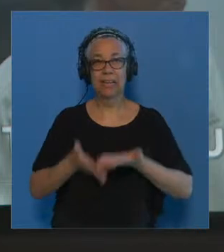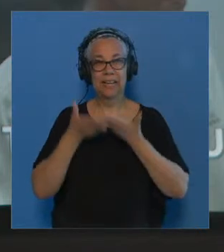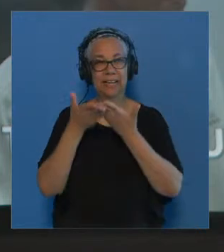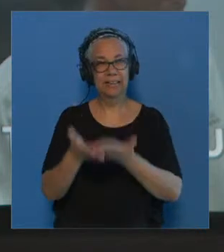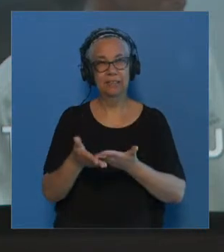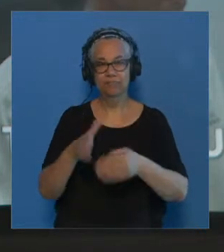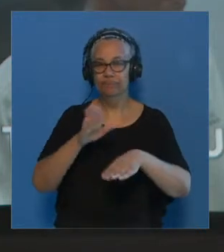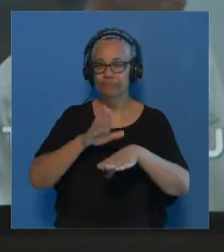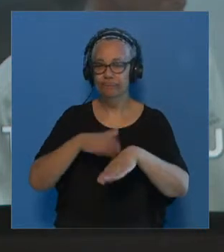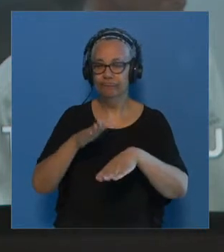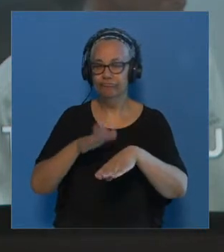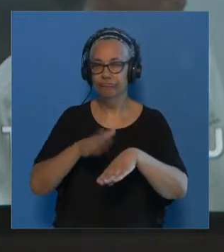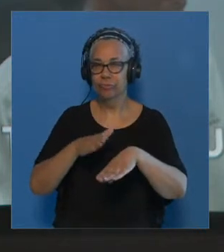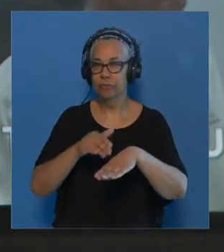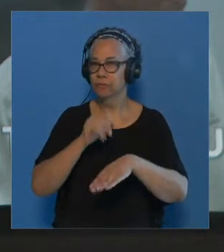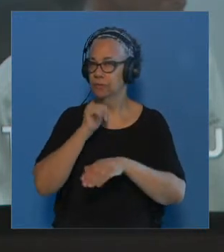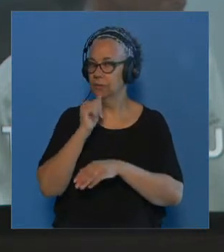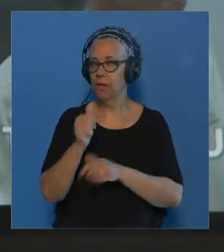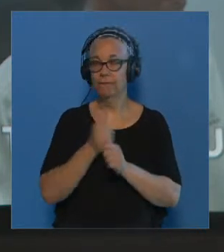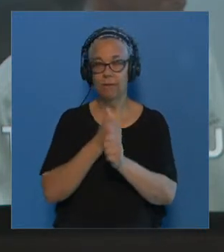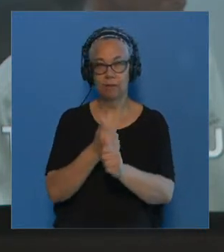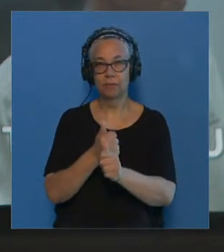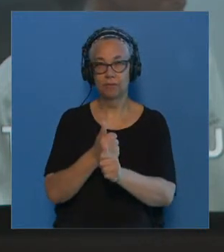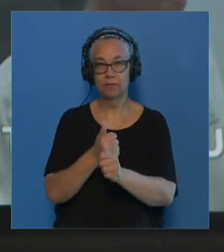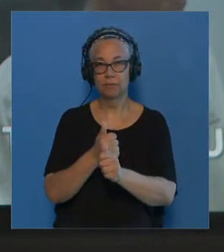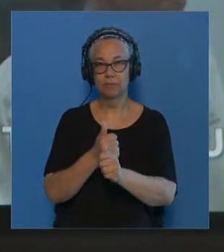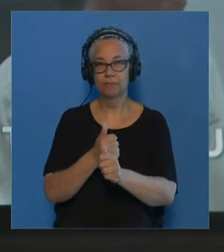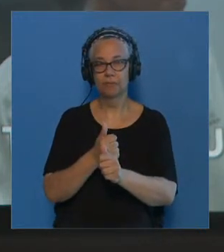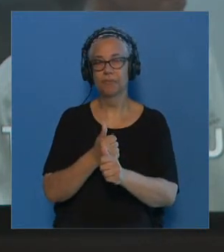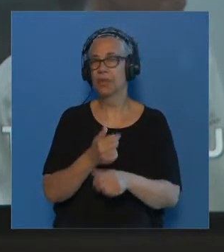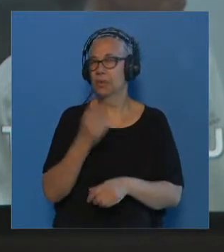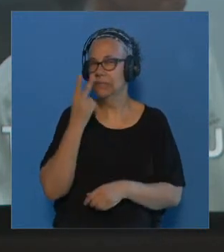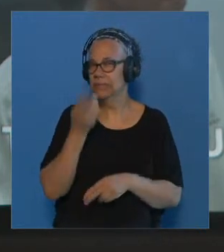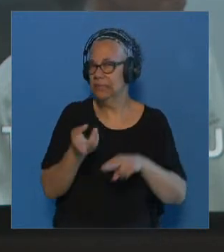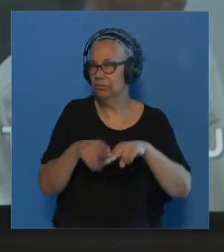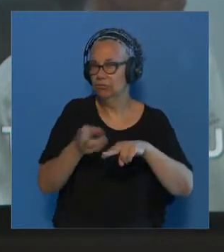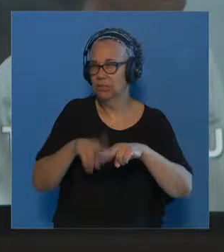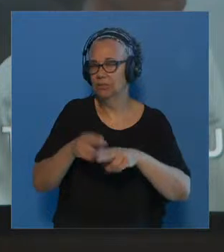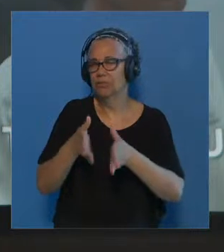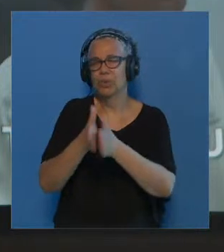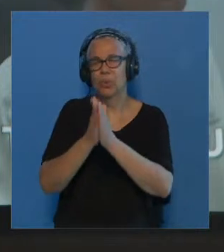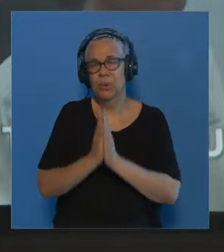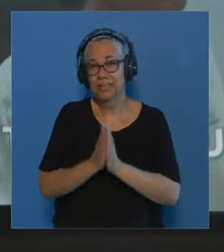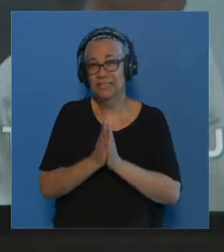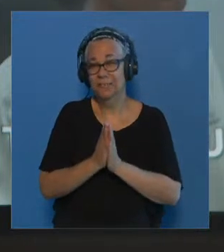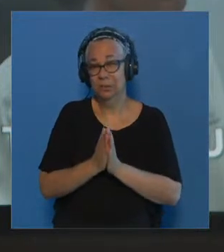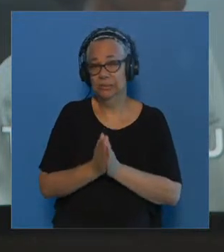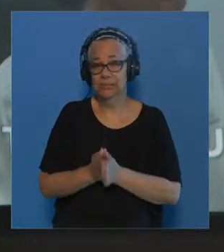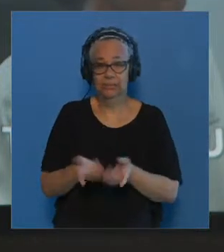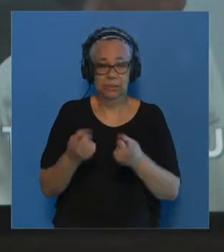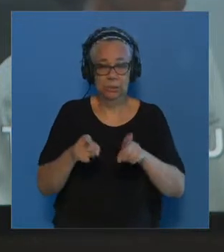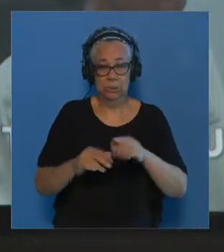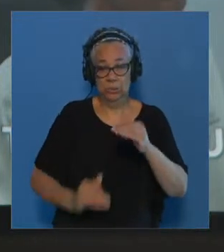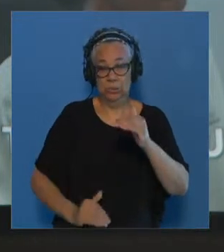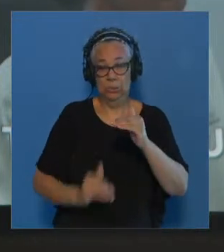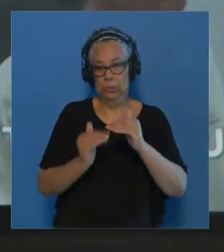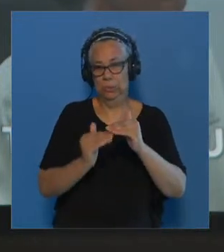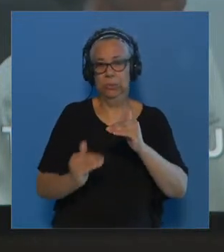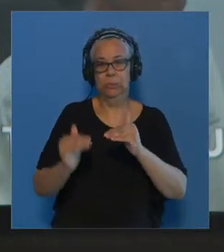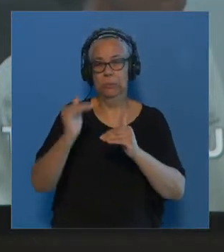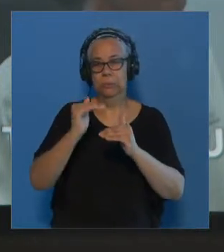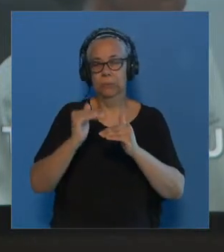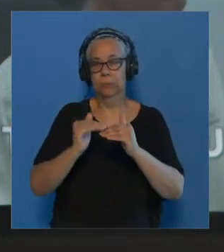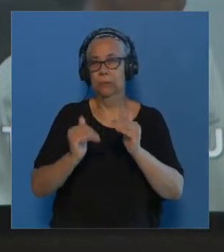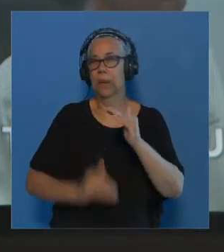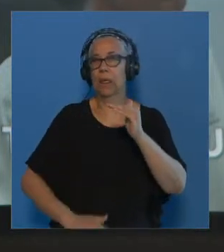non-compliance. We are seeing an increase in requests for events with groups larger than 50 of varying types